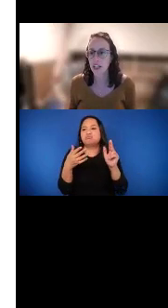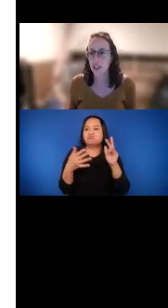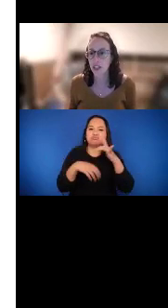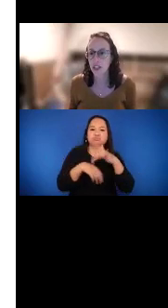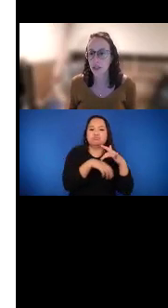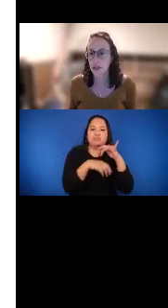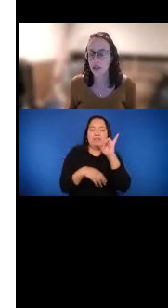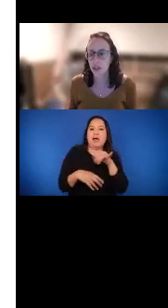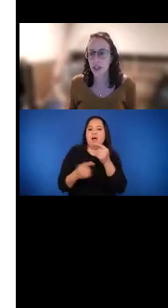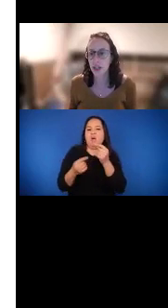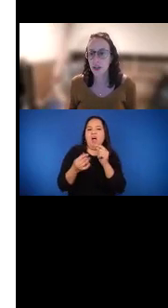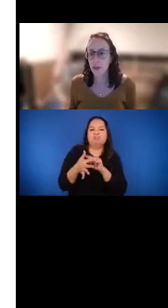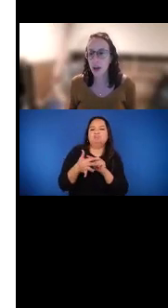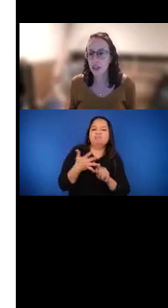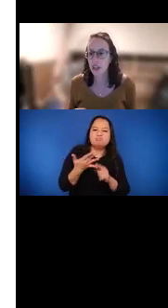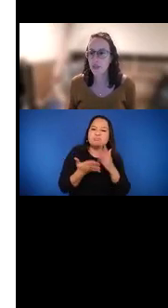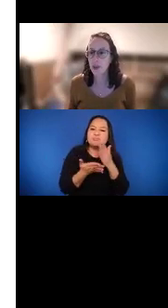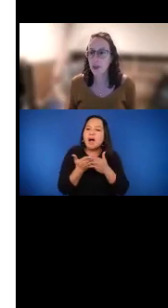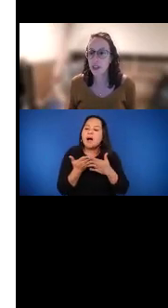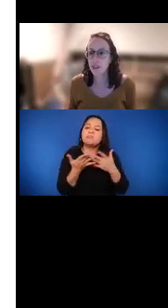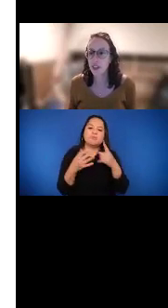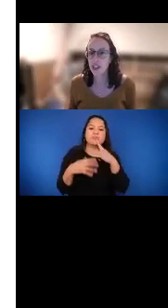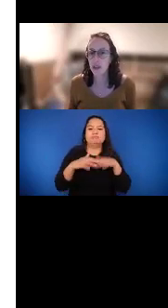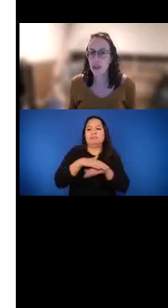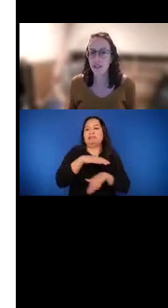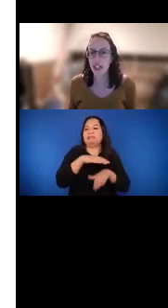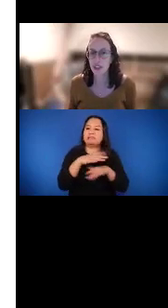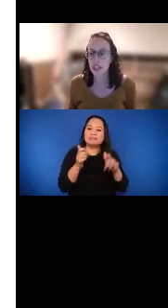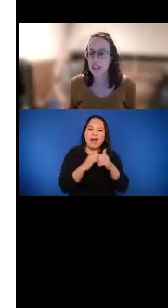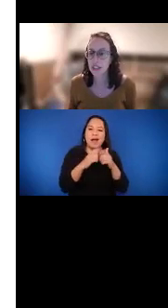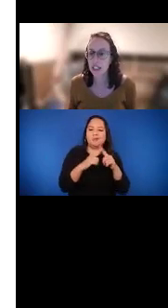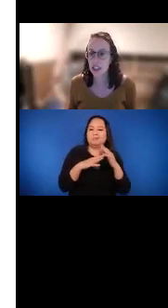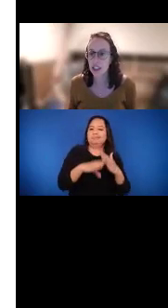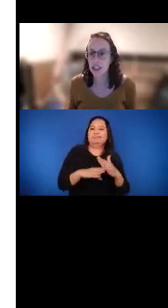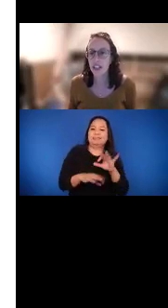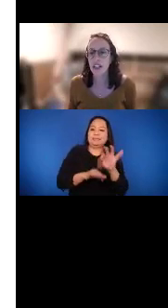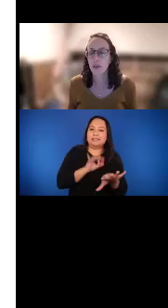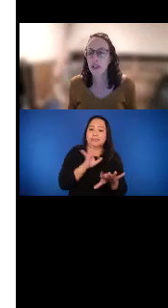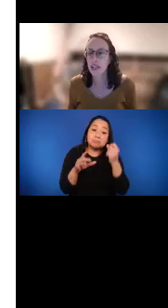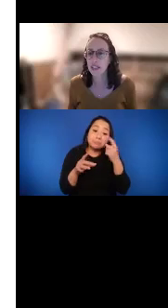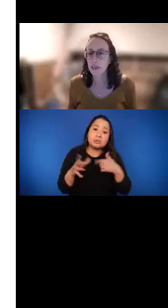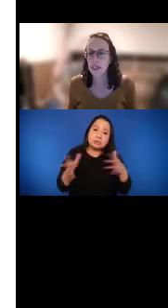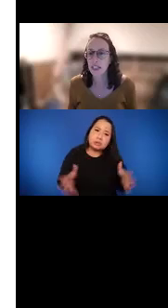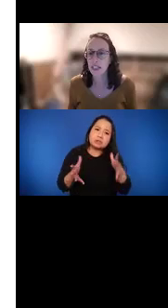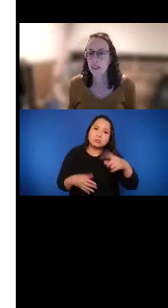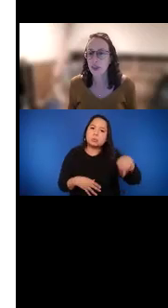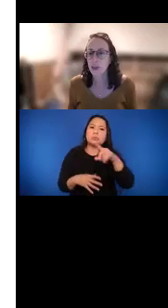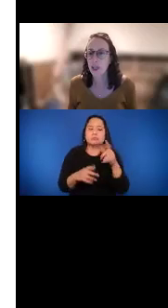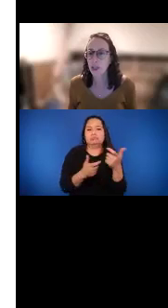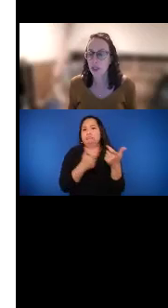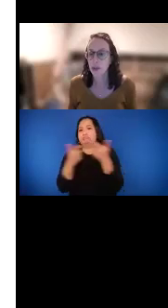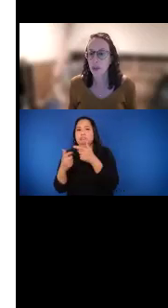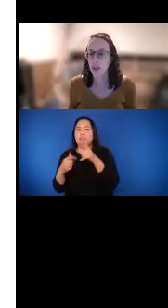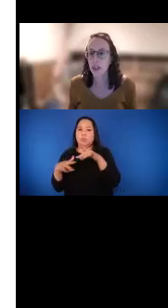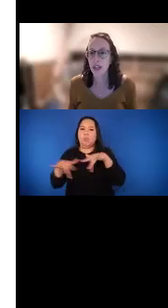But I encourage you to watch the recorded video of yesterday's session when that's released if you